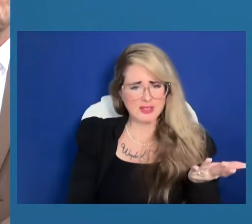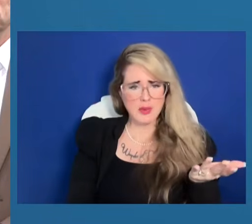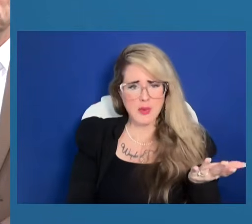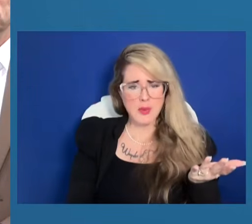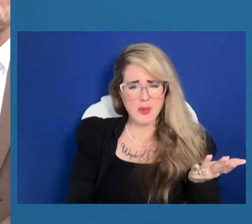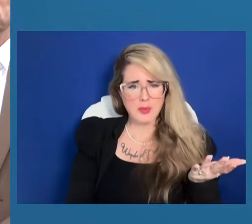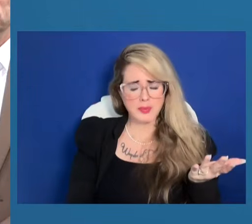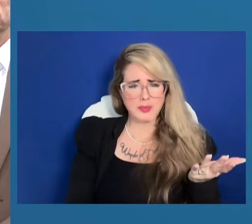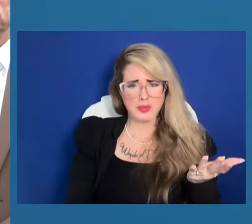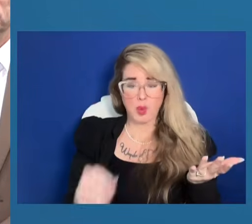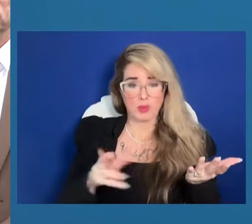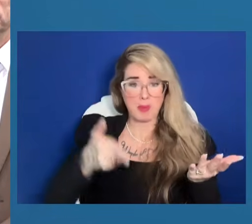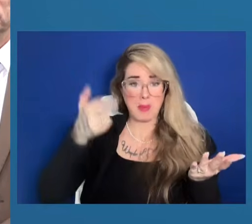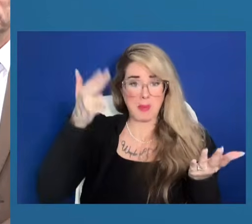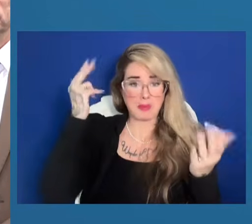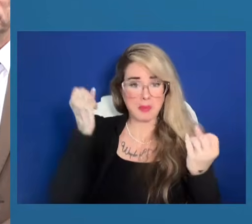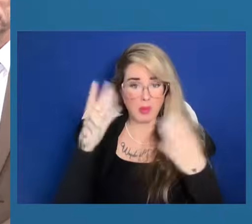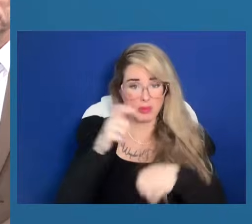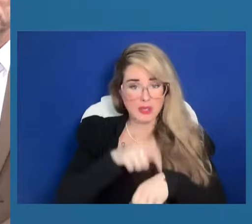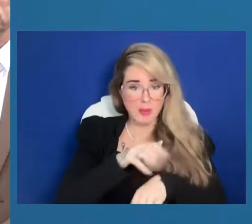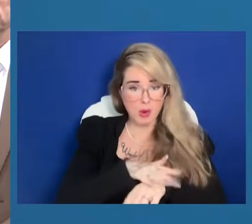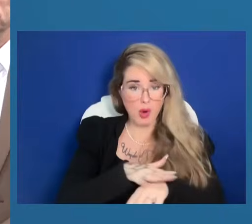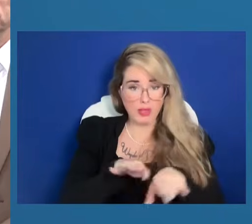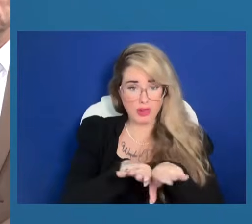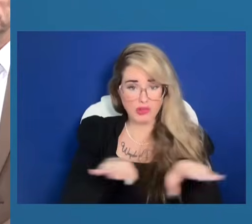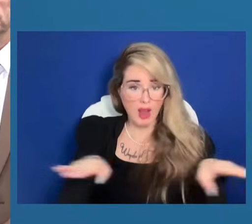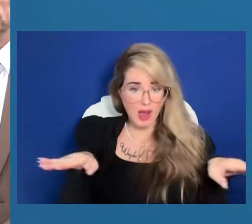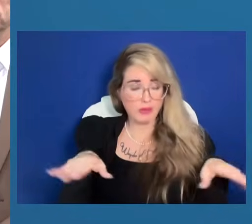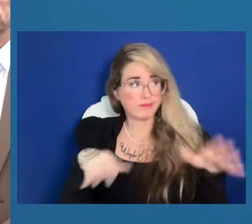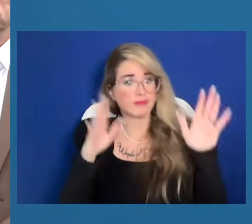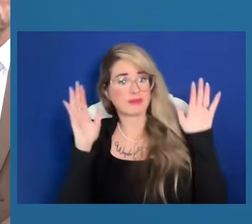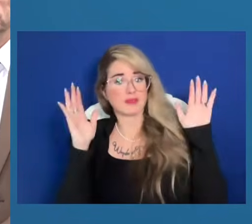or shot multiple times on the ground, defenseless.